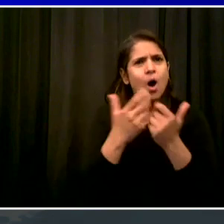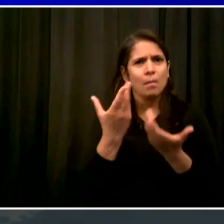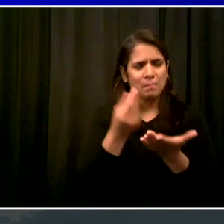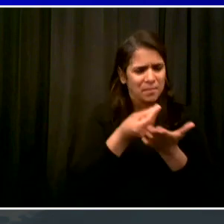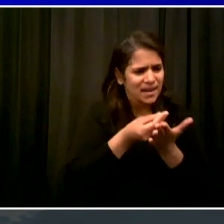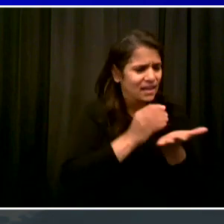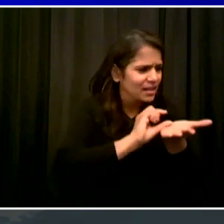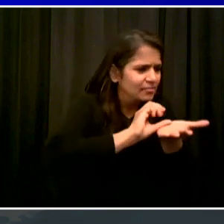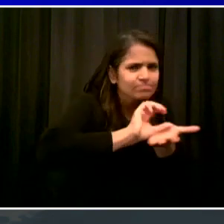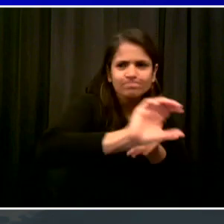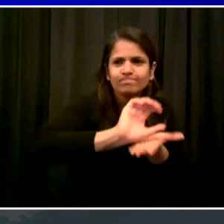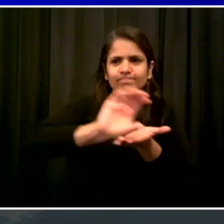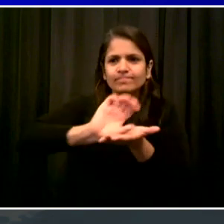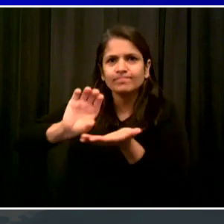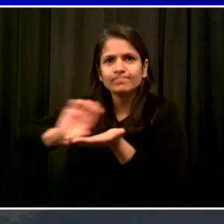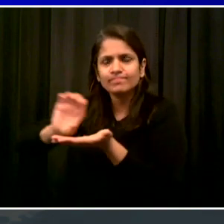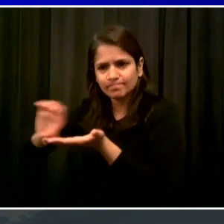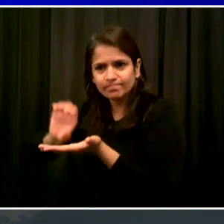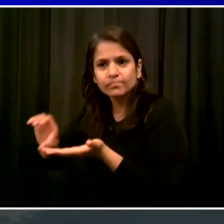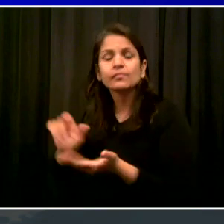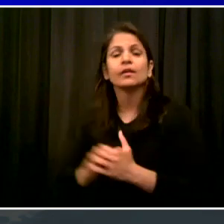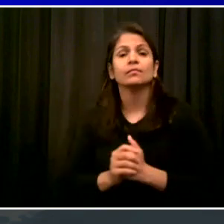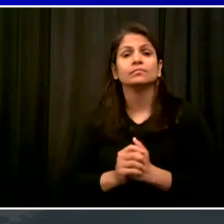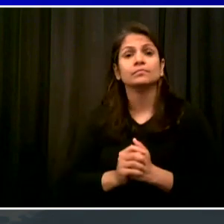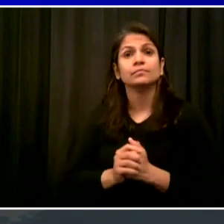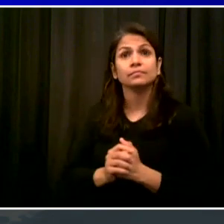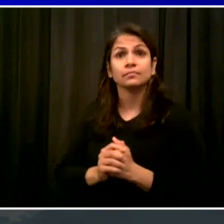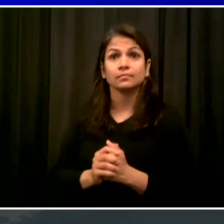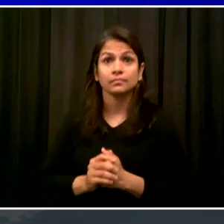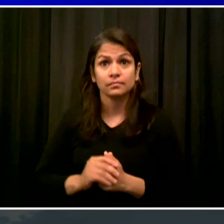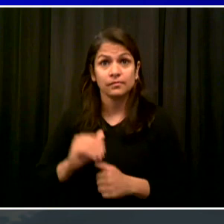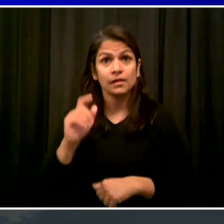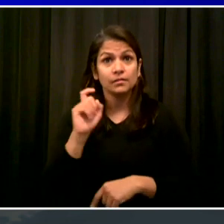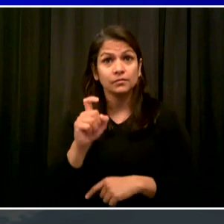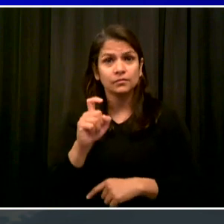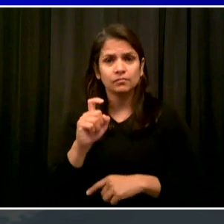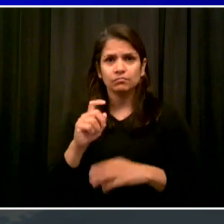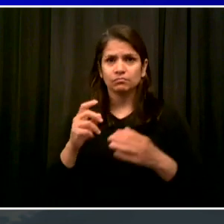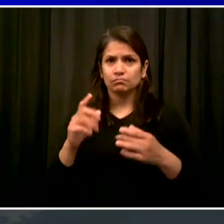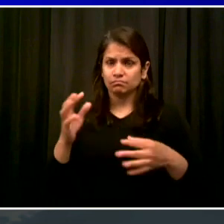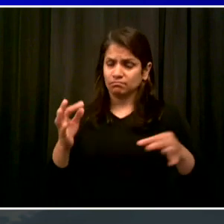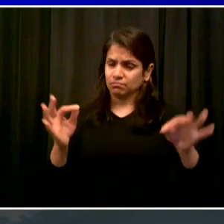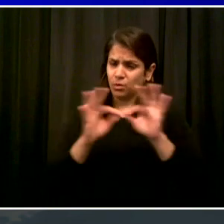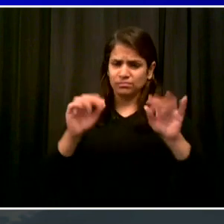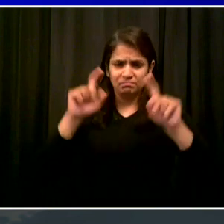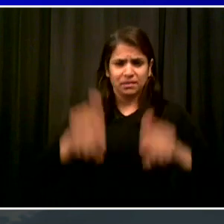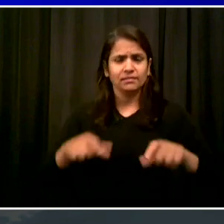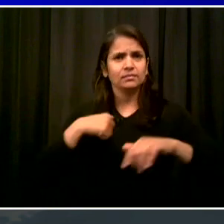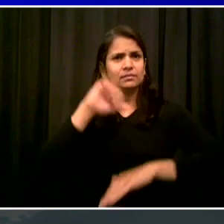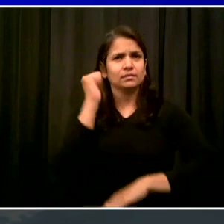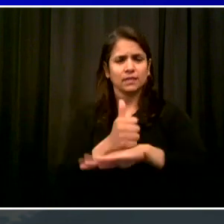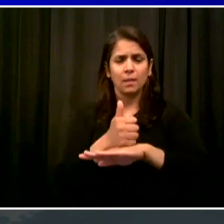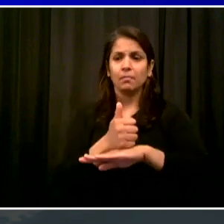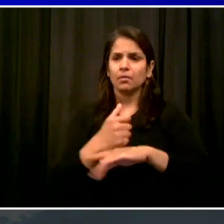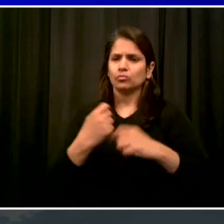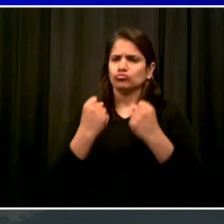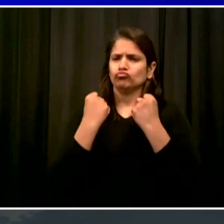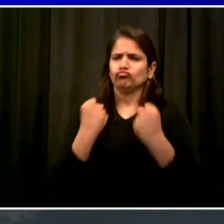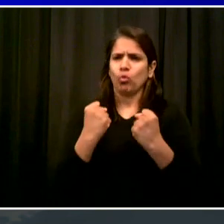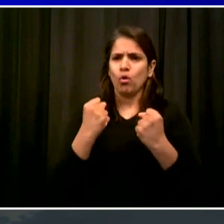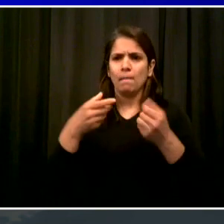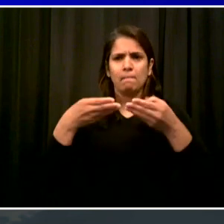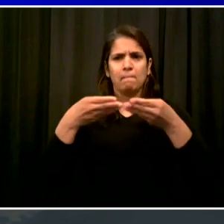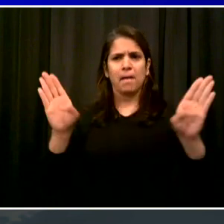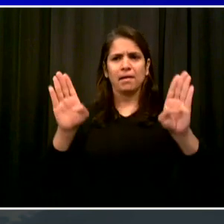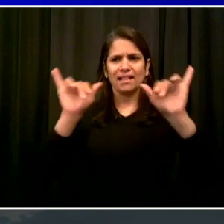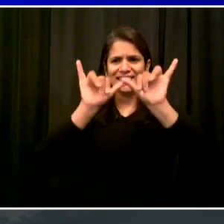strong public healthcare system, 11 hospitals, 70 clinics that serve the people of the city regardless of ability to